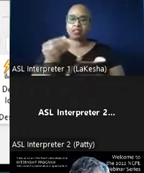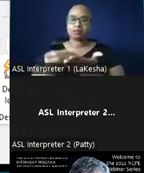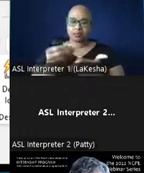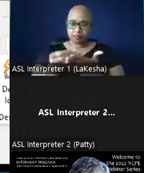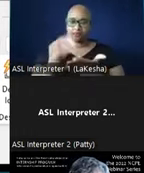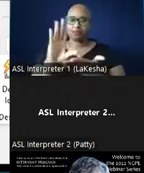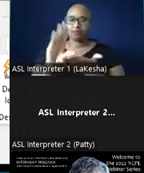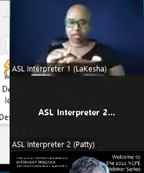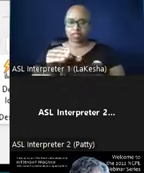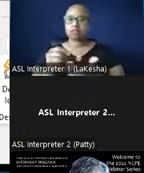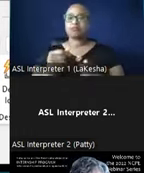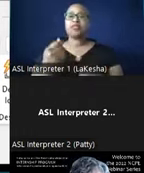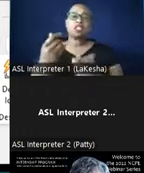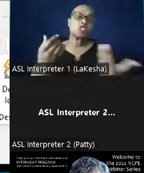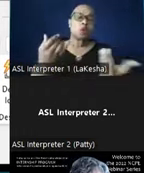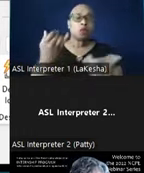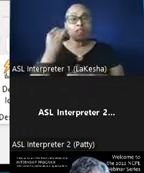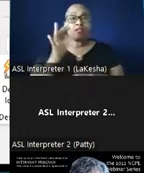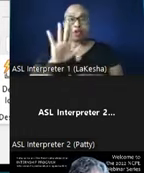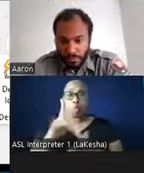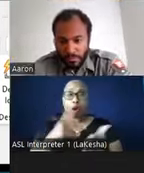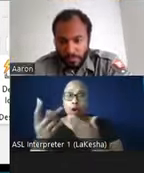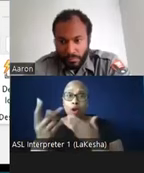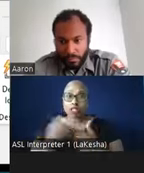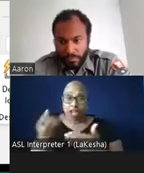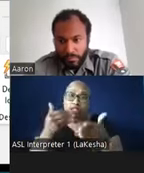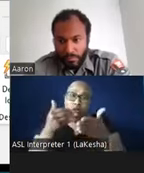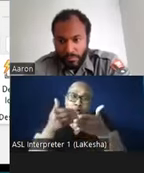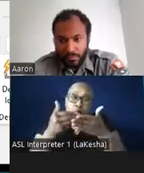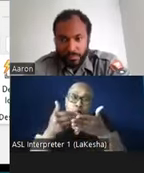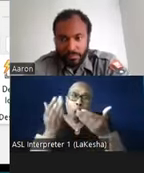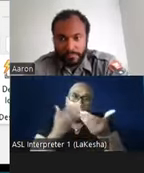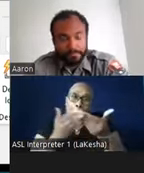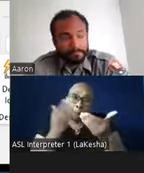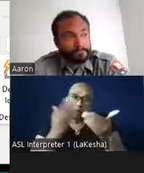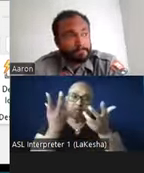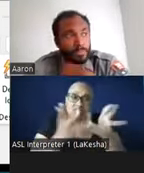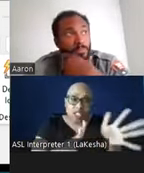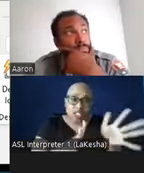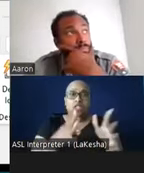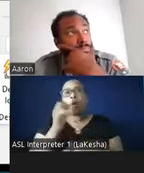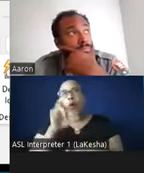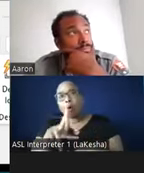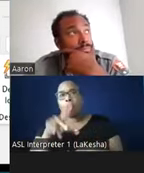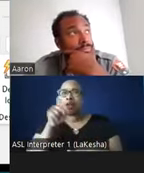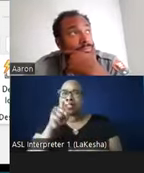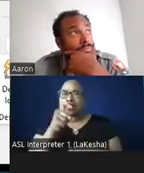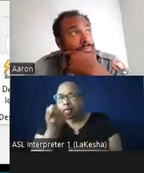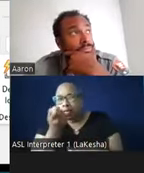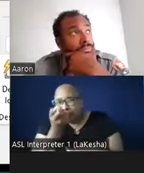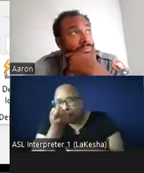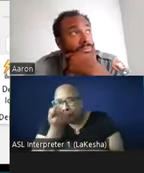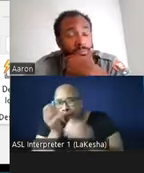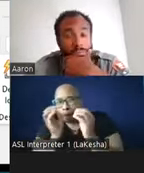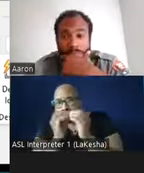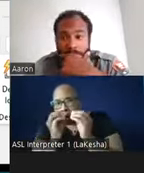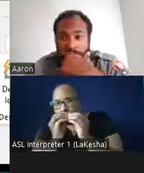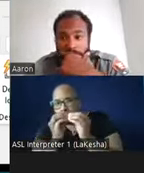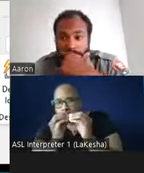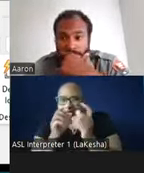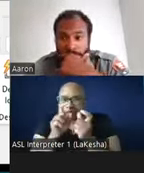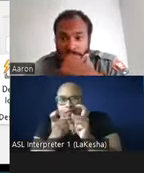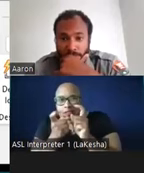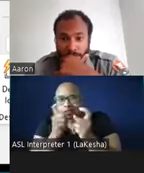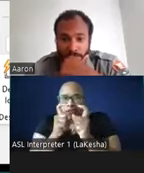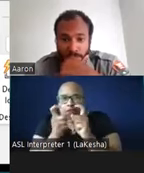your project is close to being ready, or if it's, you know, needs a little bit more preparation in terms of compliance or design